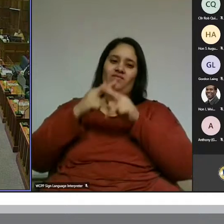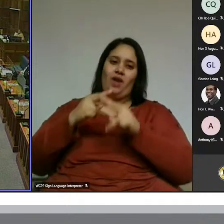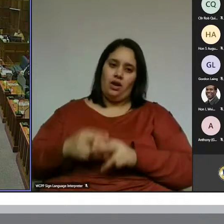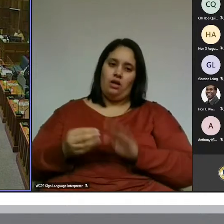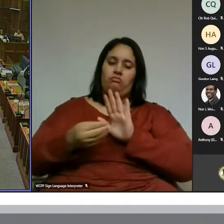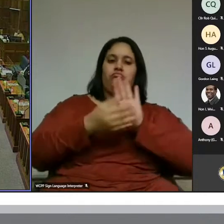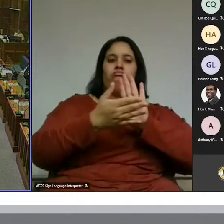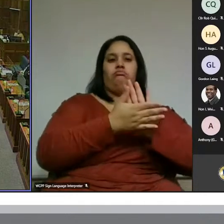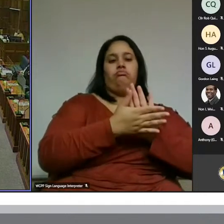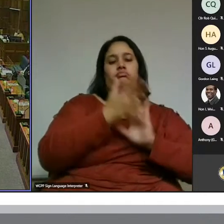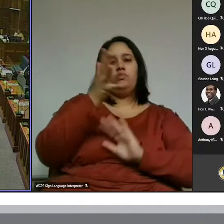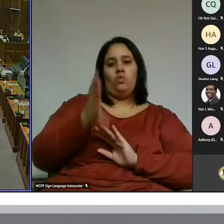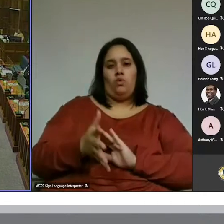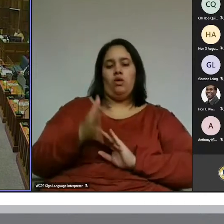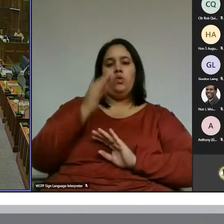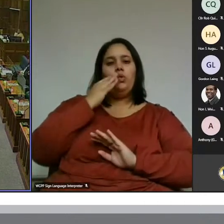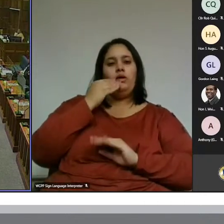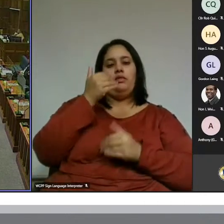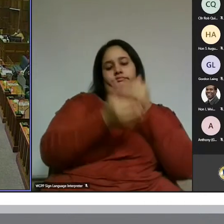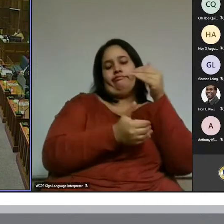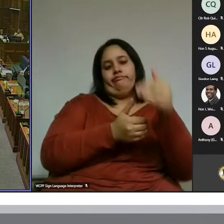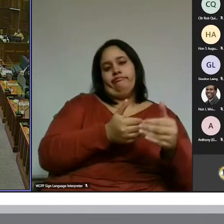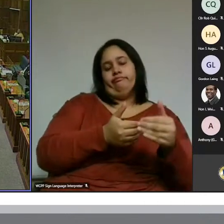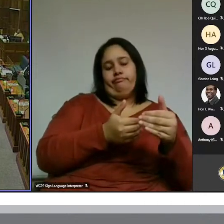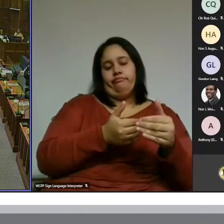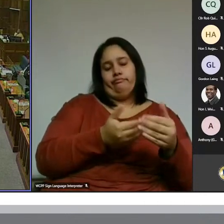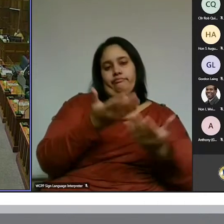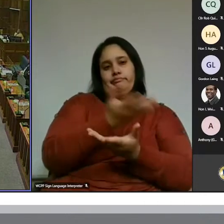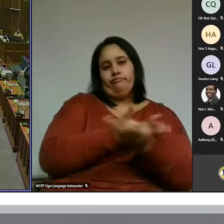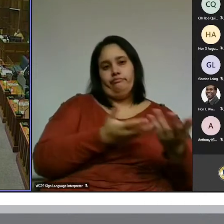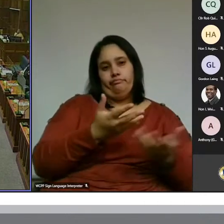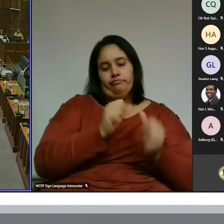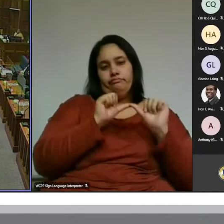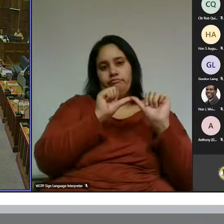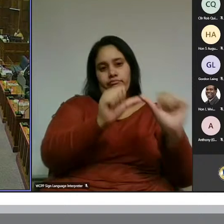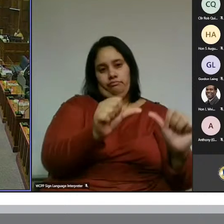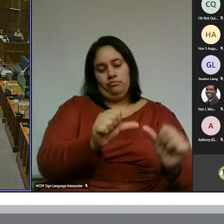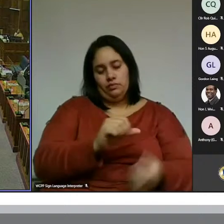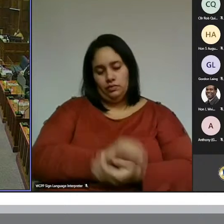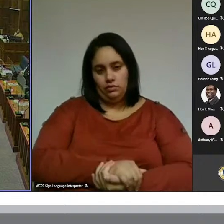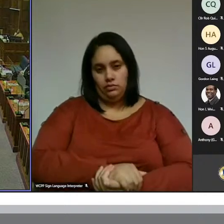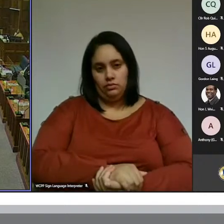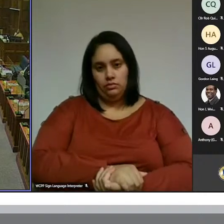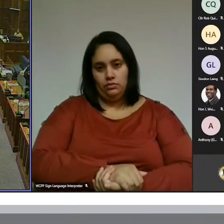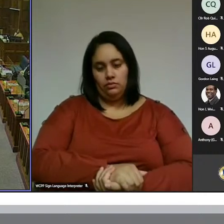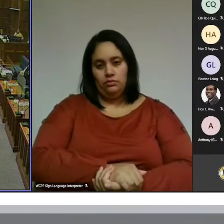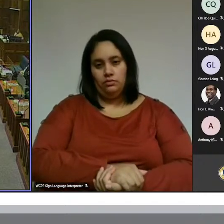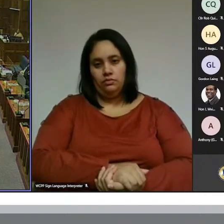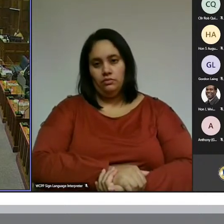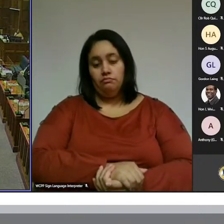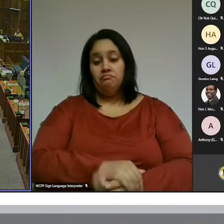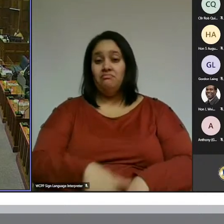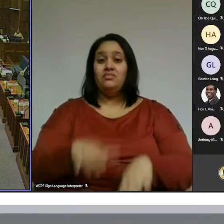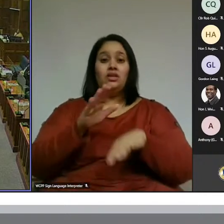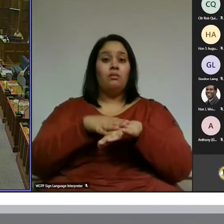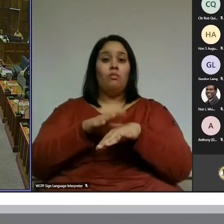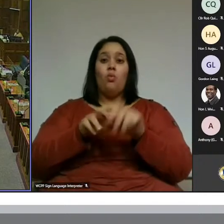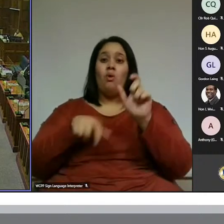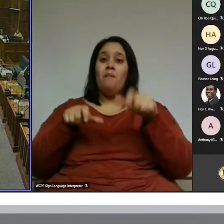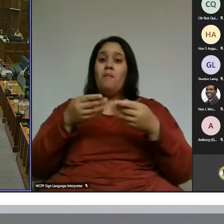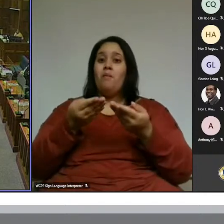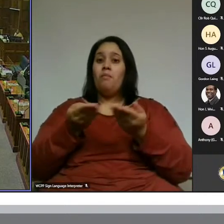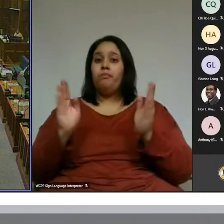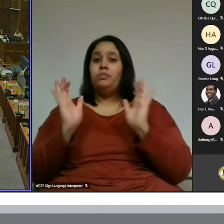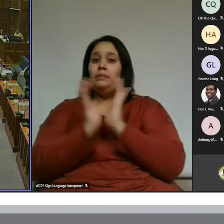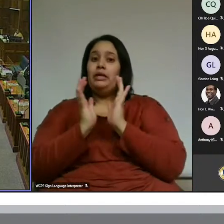considered in the process. See any other person on the platform in the